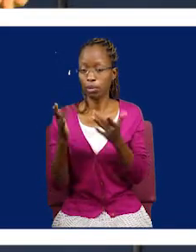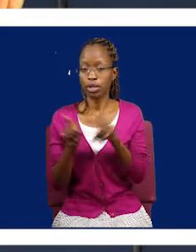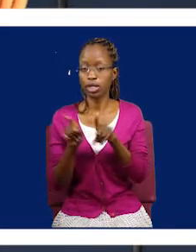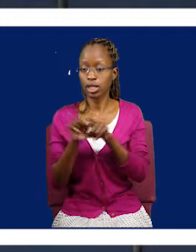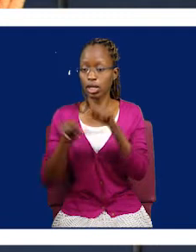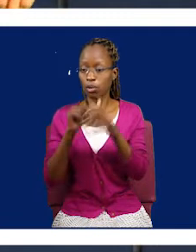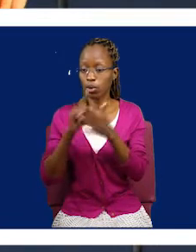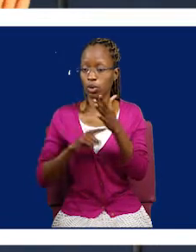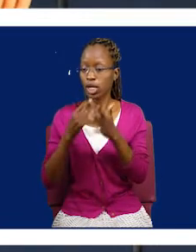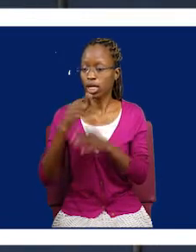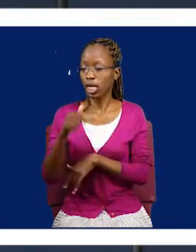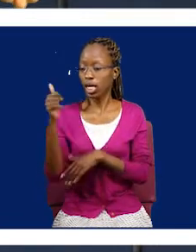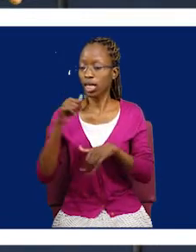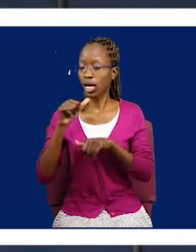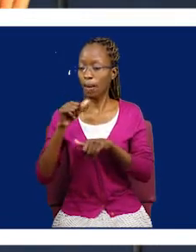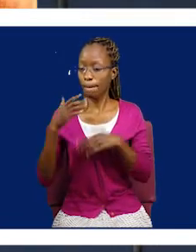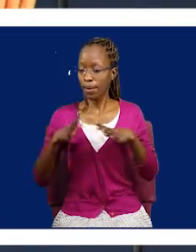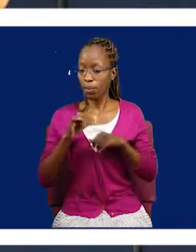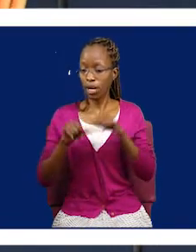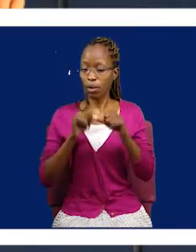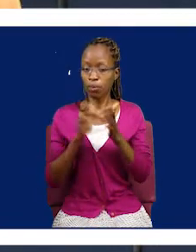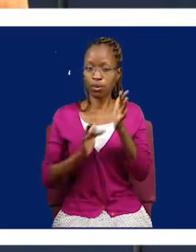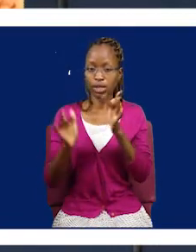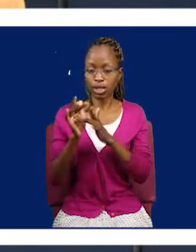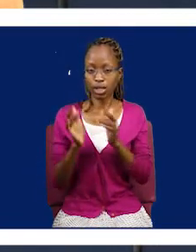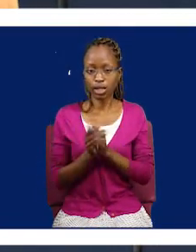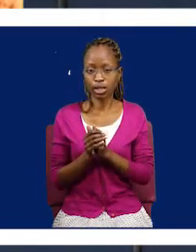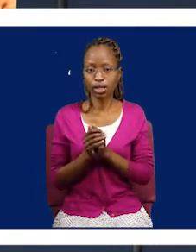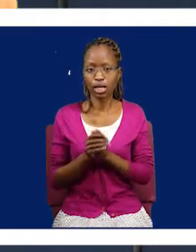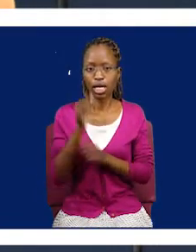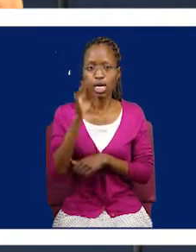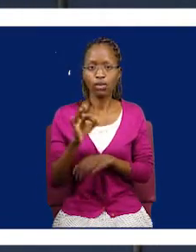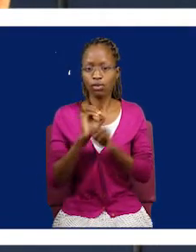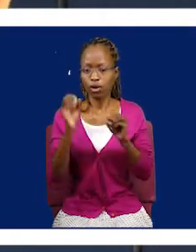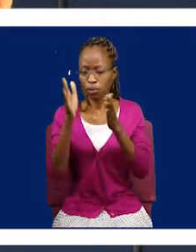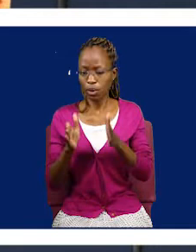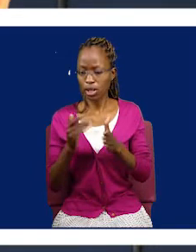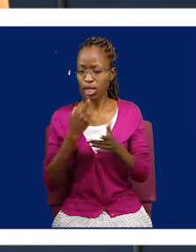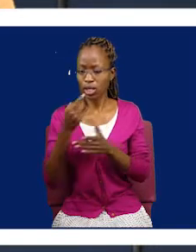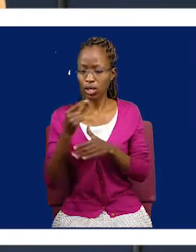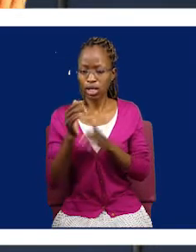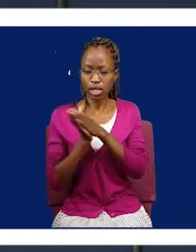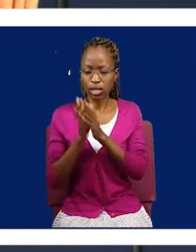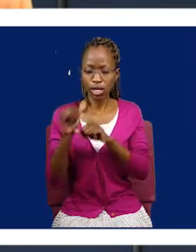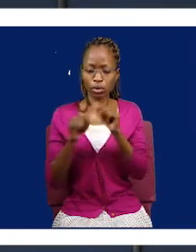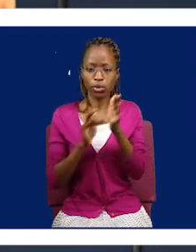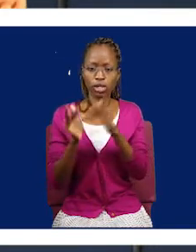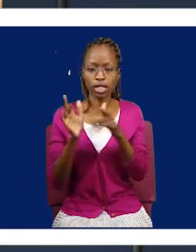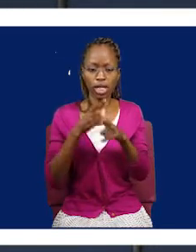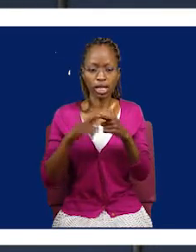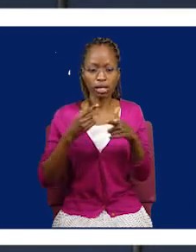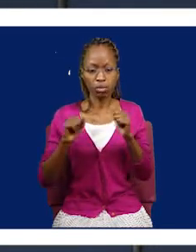is all about telling others about Jesus. Yeah. Do you think, guys, if no one told the story about Jesus, we wouldn't